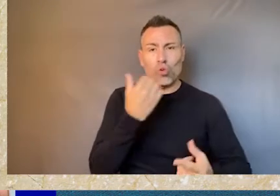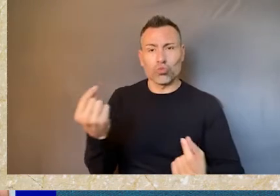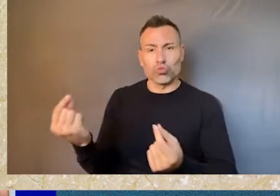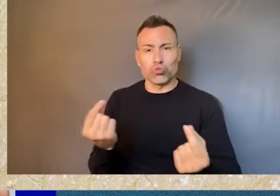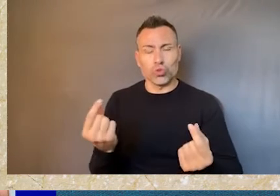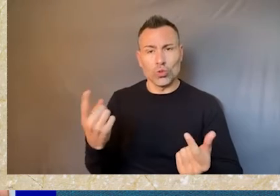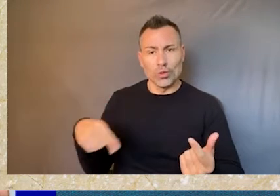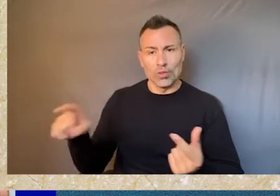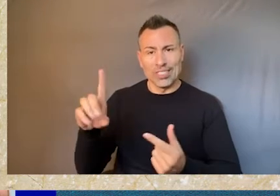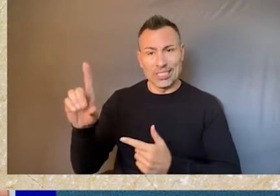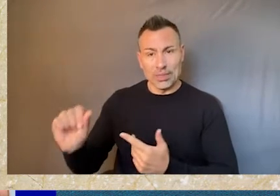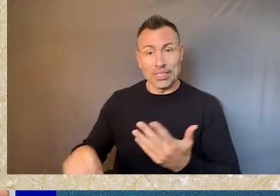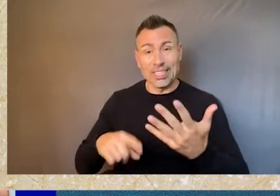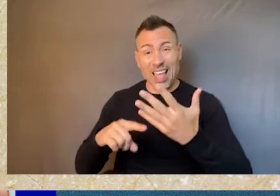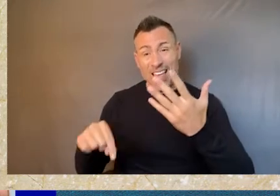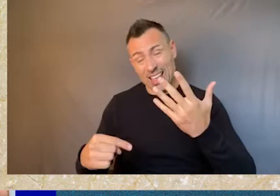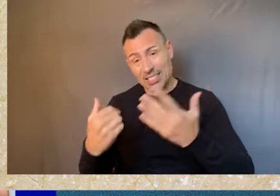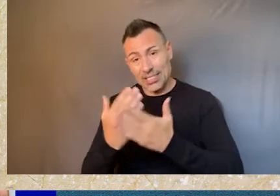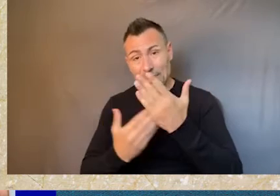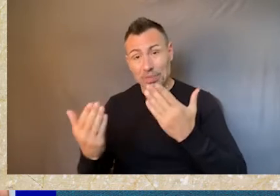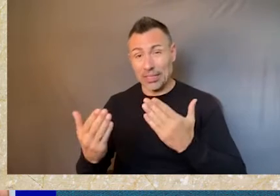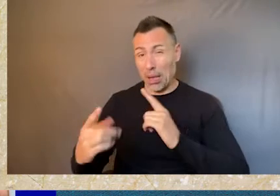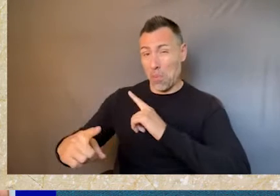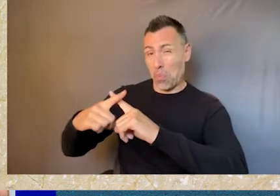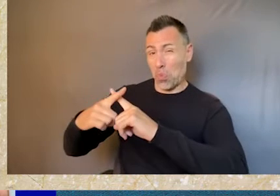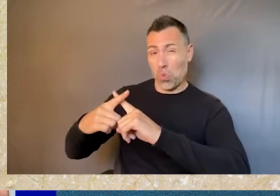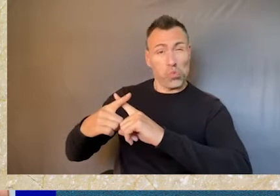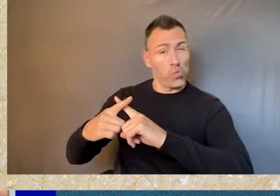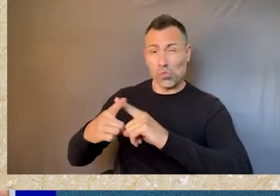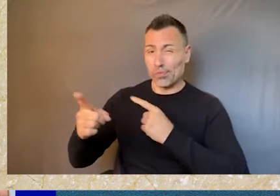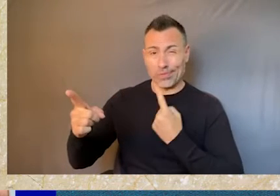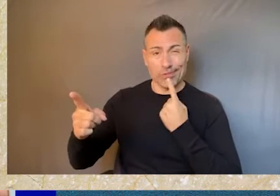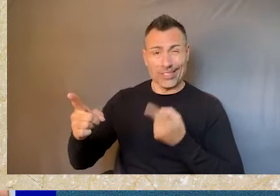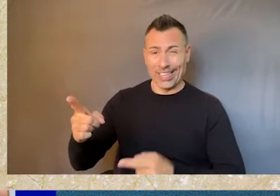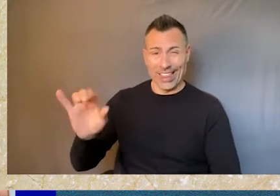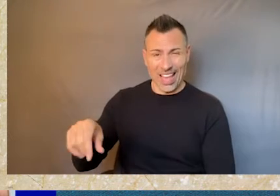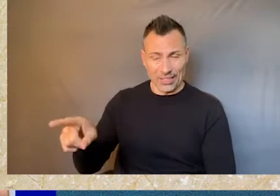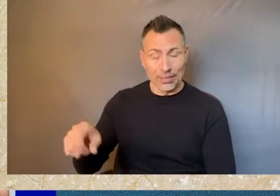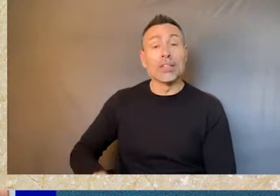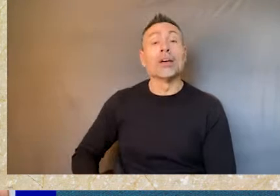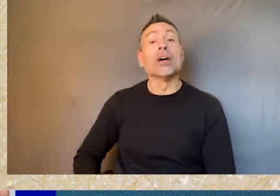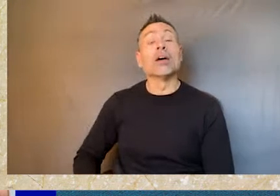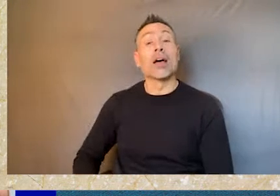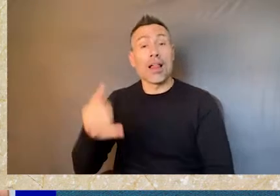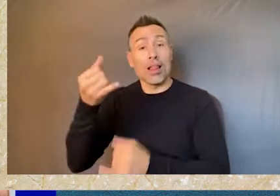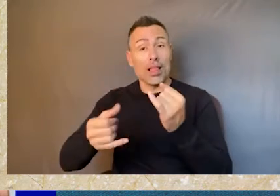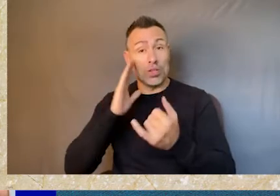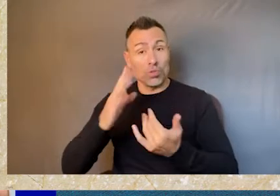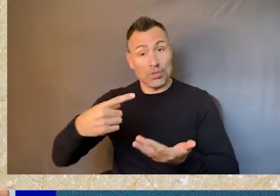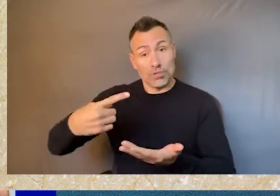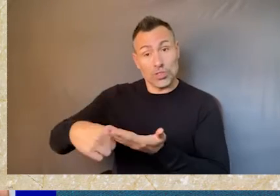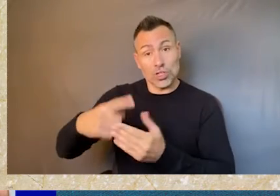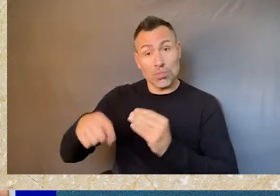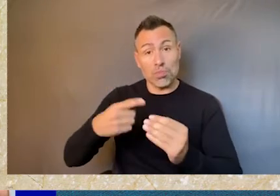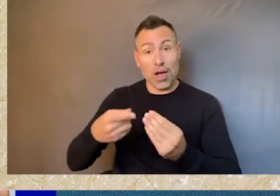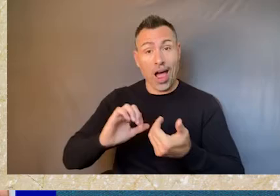say to people with disabilities. We will then continue our discussion by looking at how to create an accessible